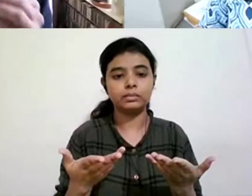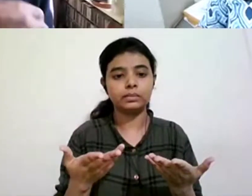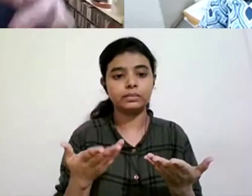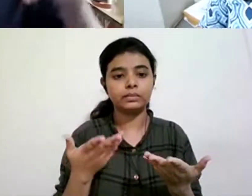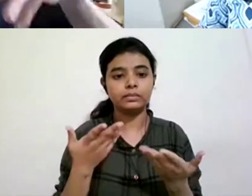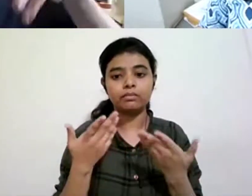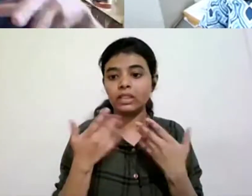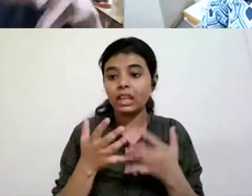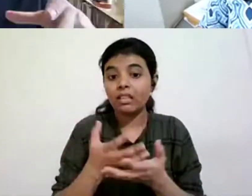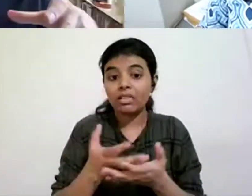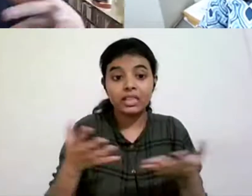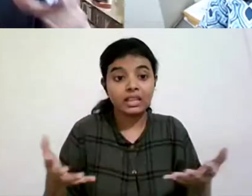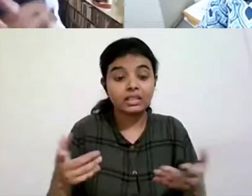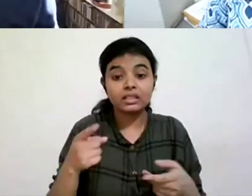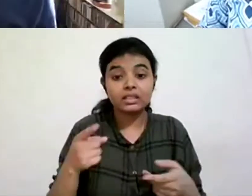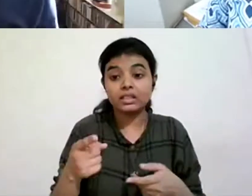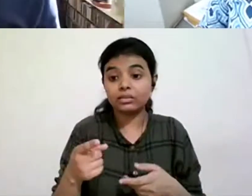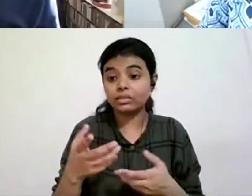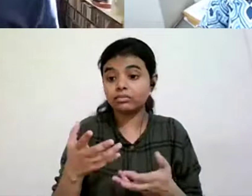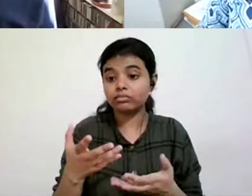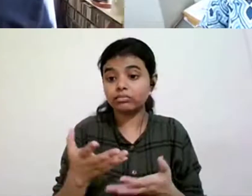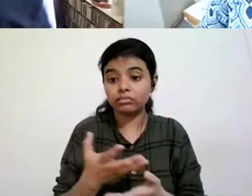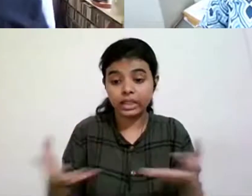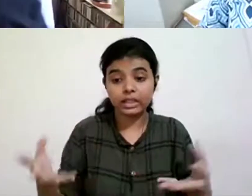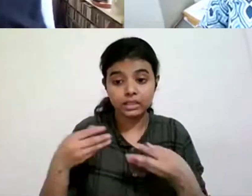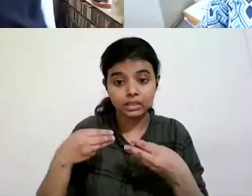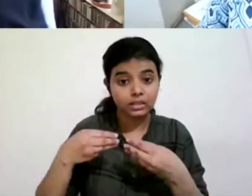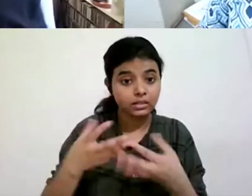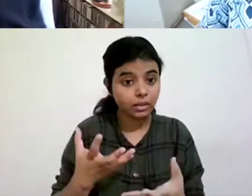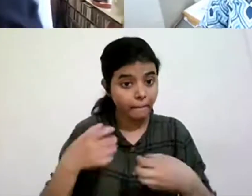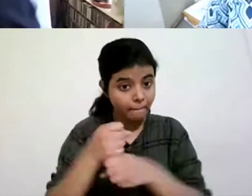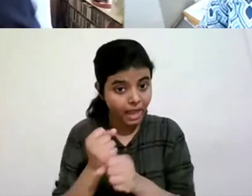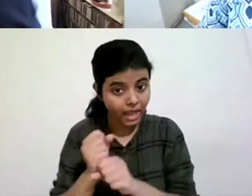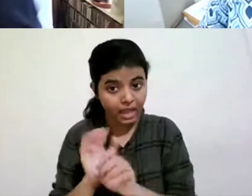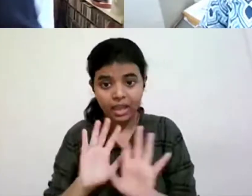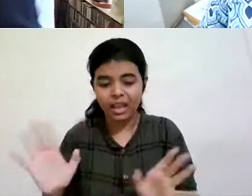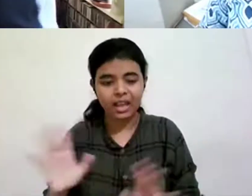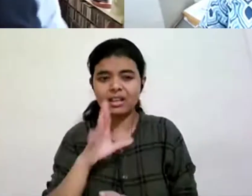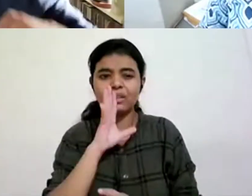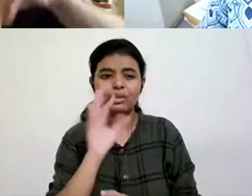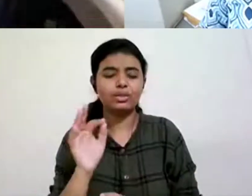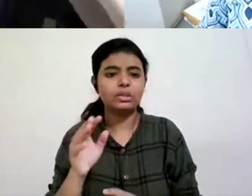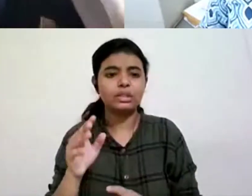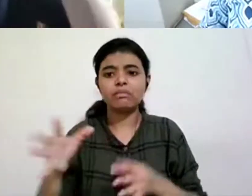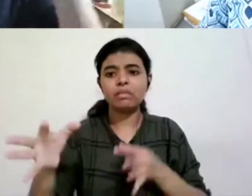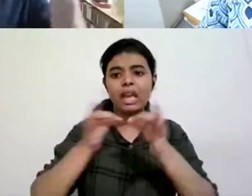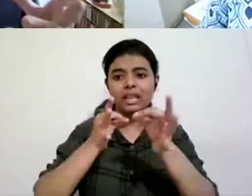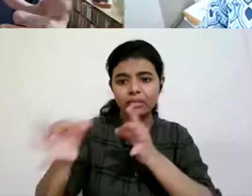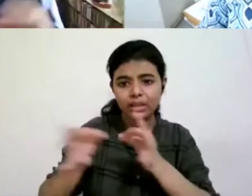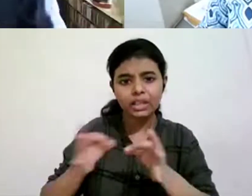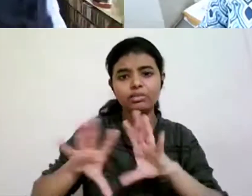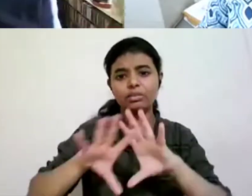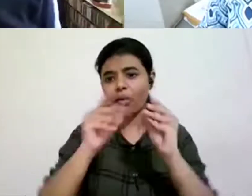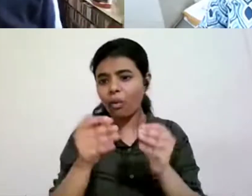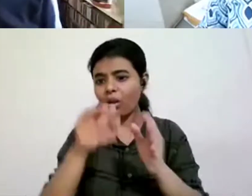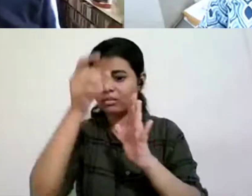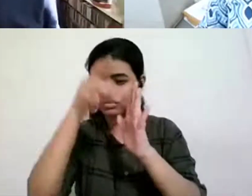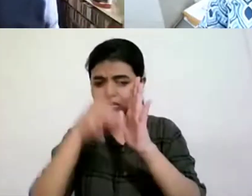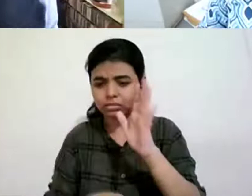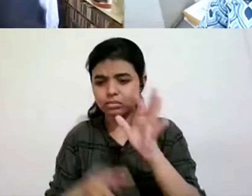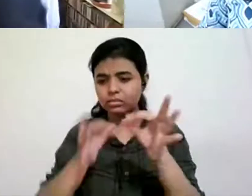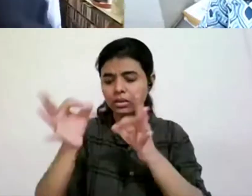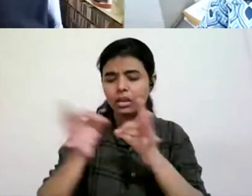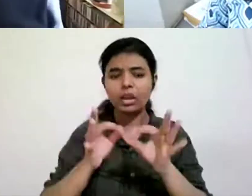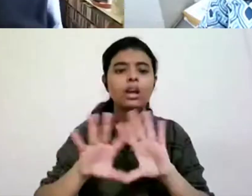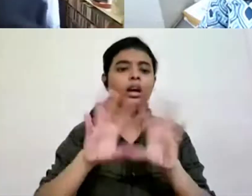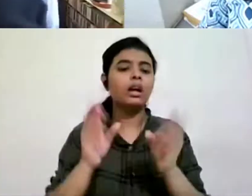tangible object to look at and to test. It was just done by explanation, by describing. And by that,